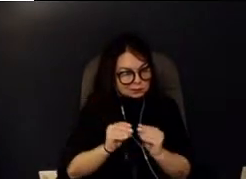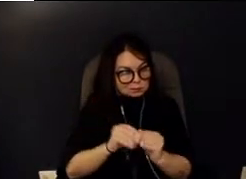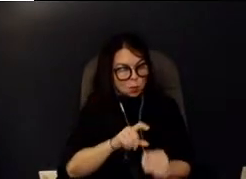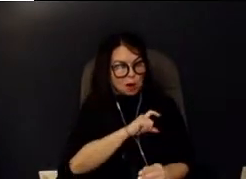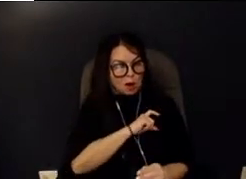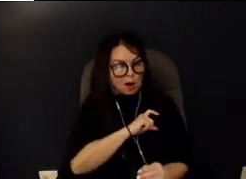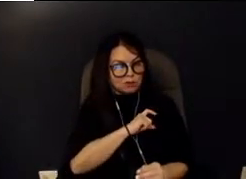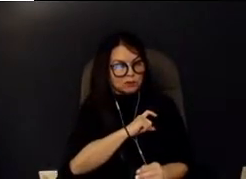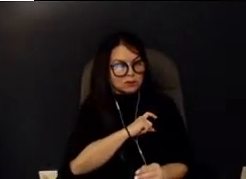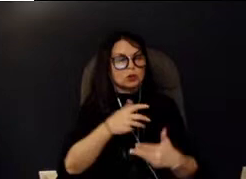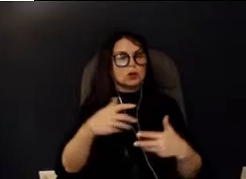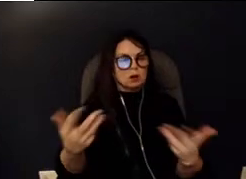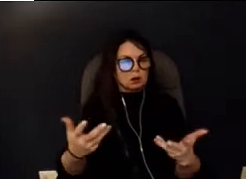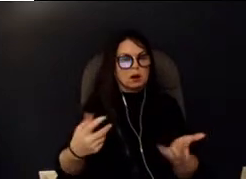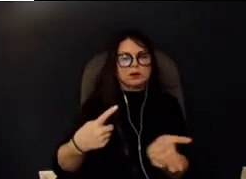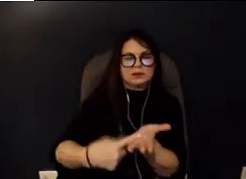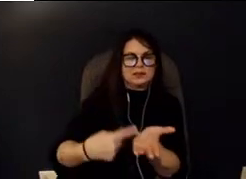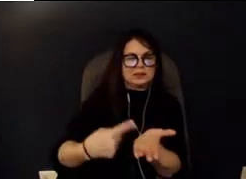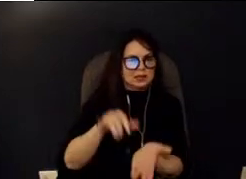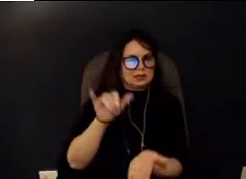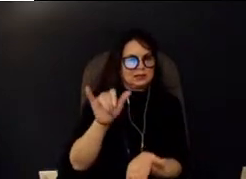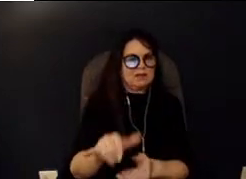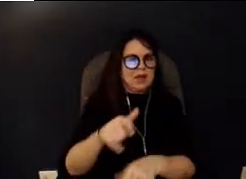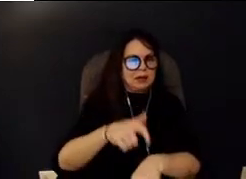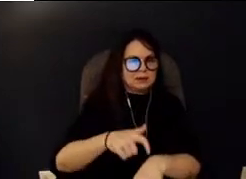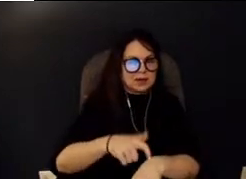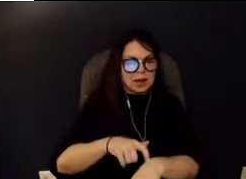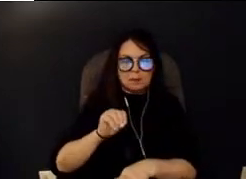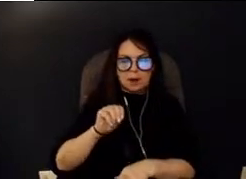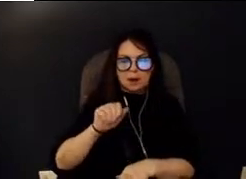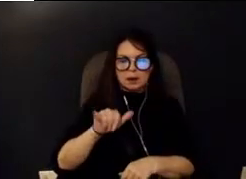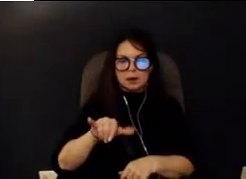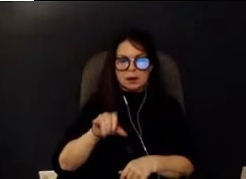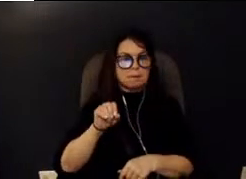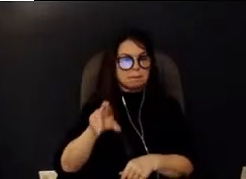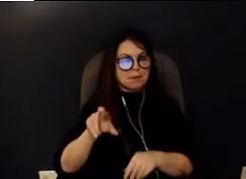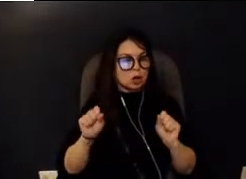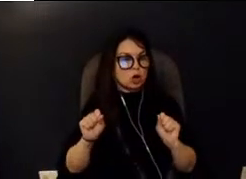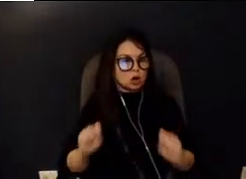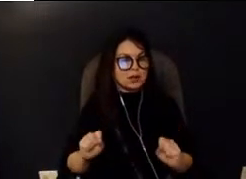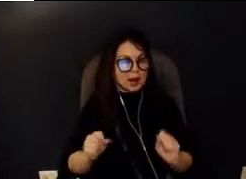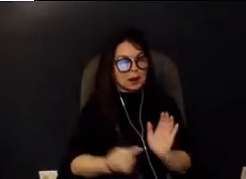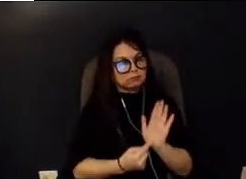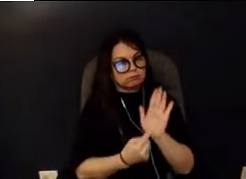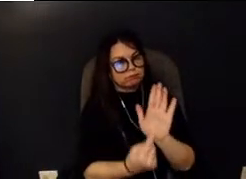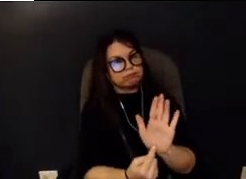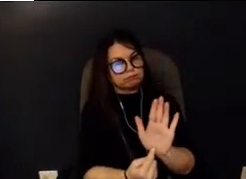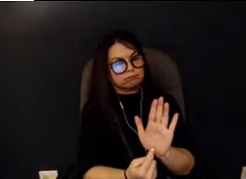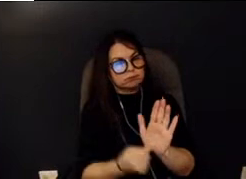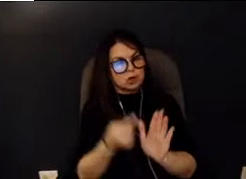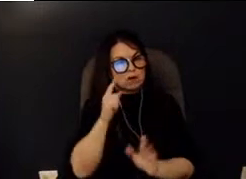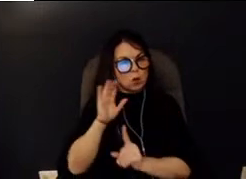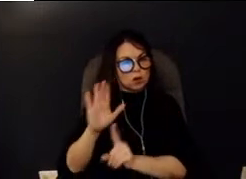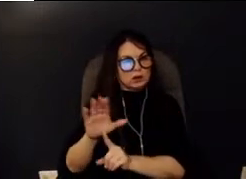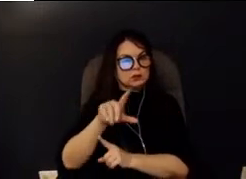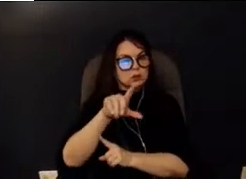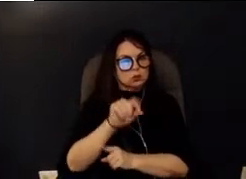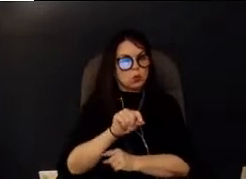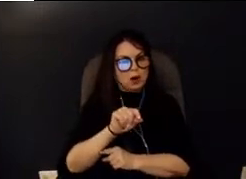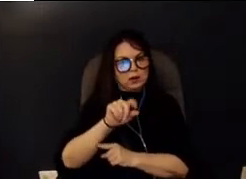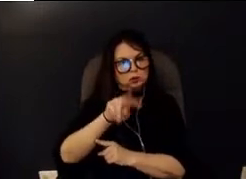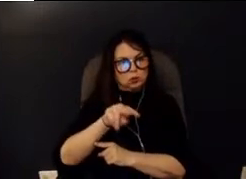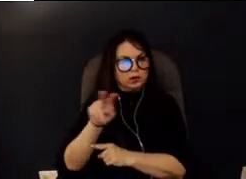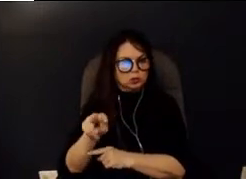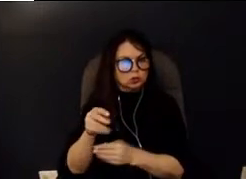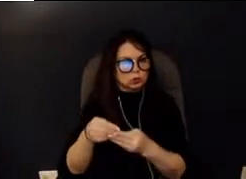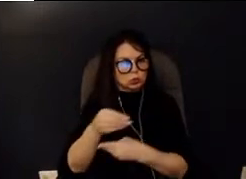the ability to bring that forward in his 2022 budget proposal. As of right now, given what we know about the actual limitations